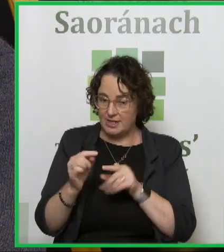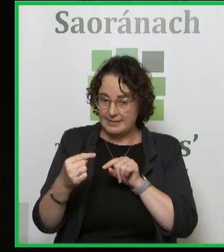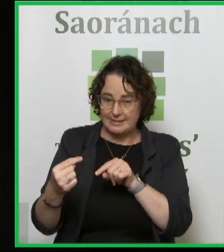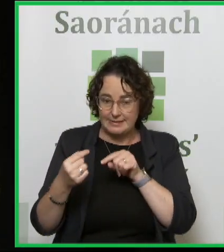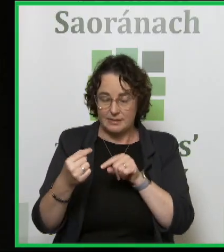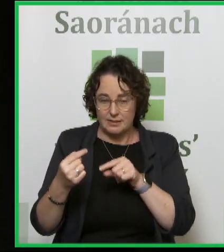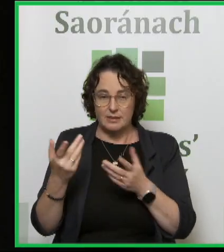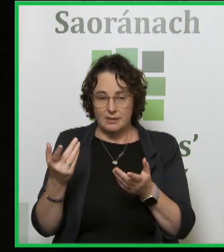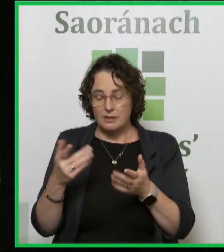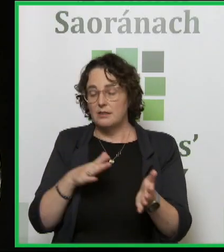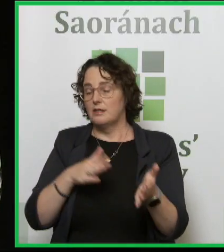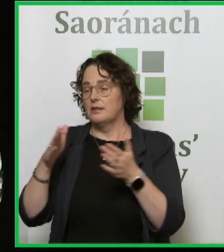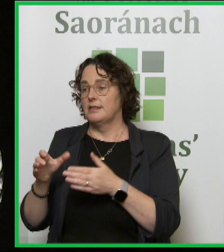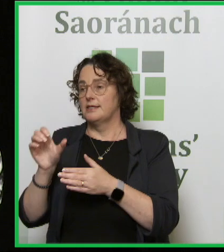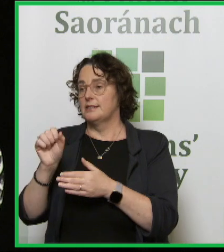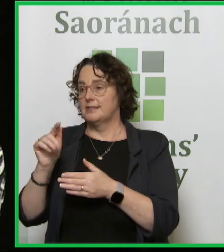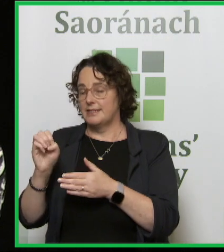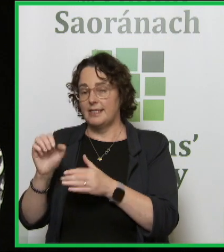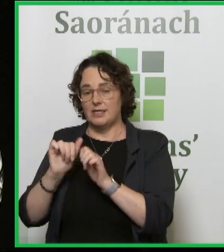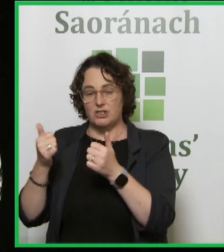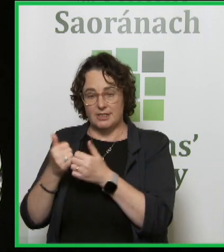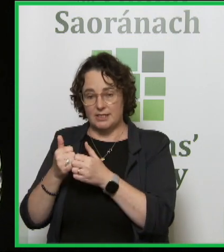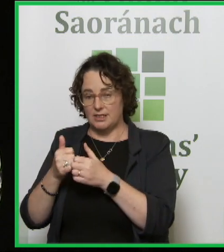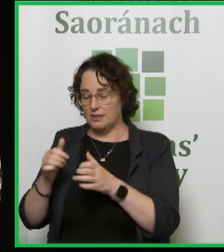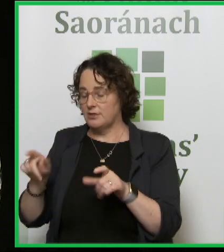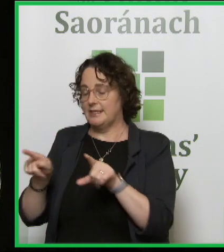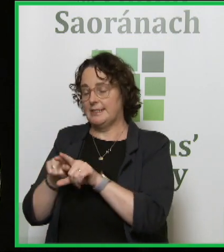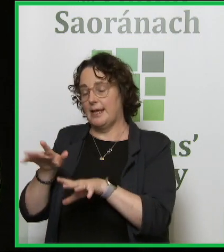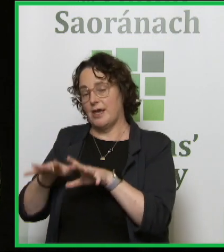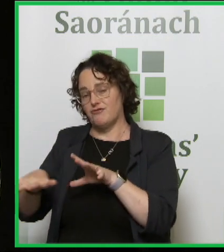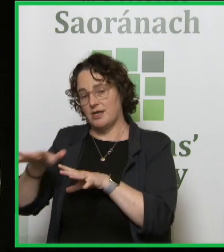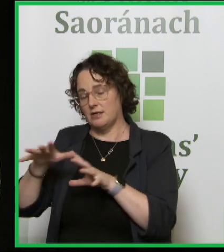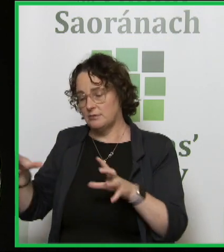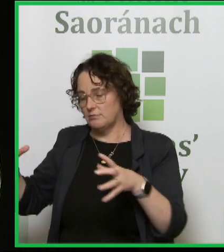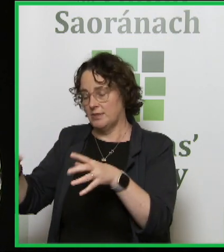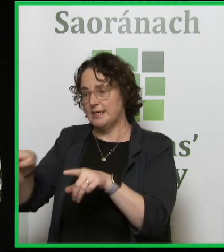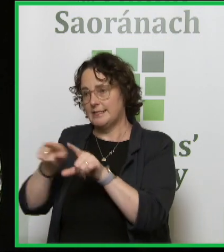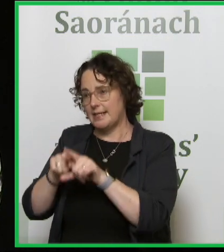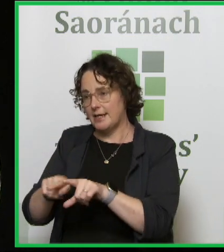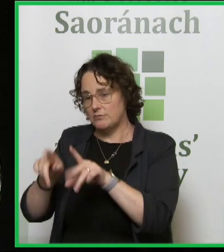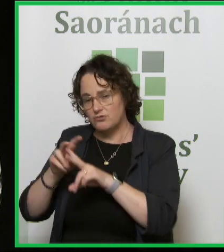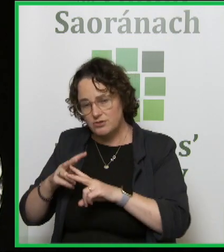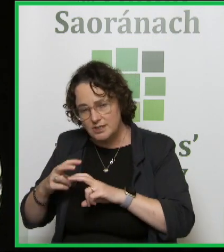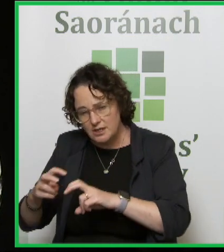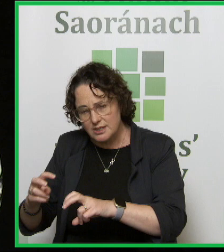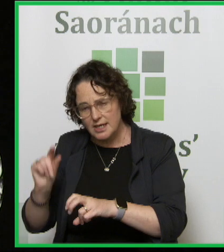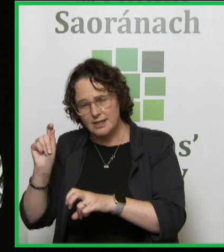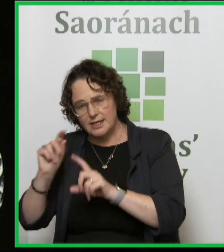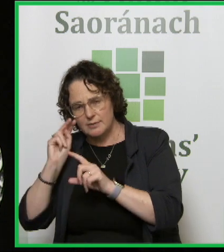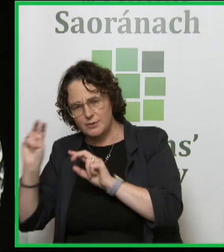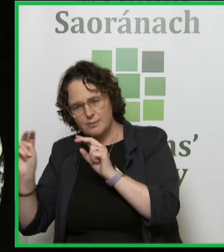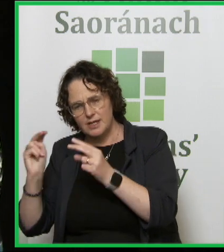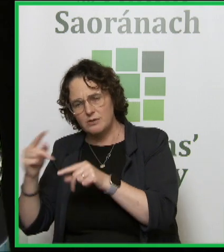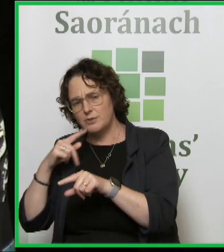as well, state agencies, you will find they're all in the same area, they're doing the same research, they're doing the same slightly different